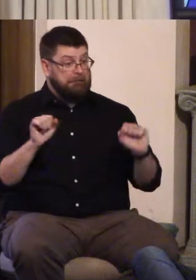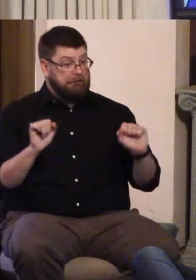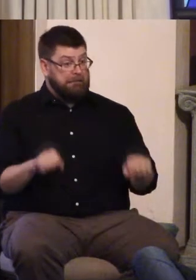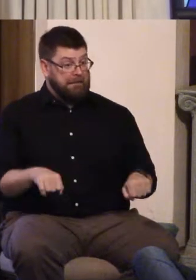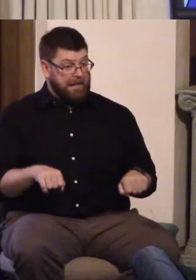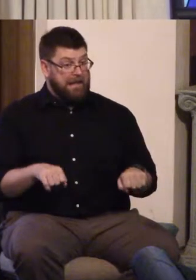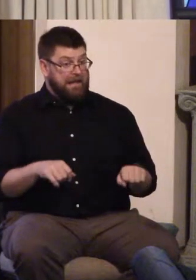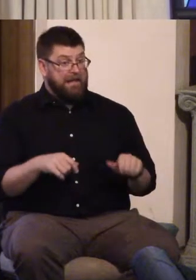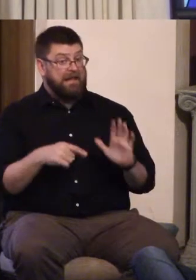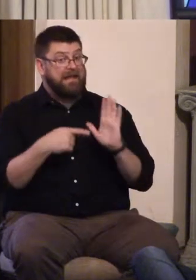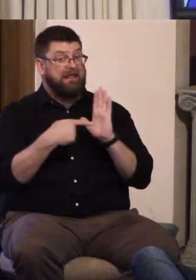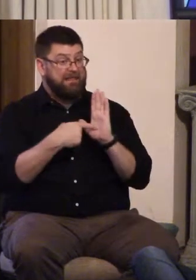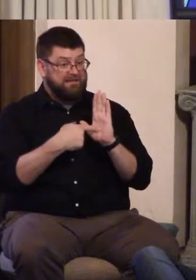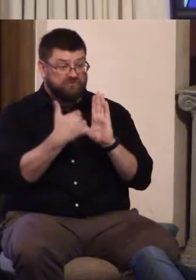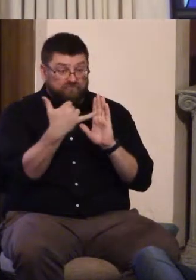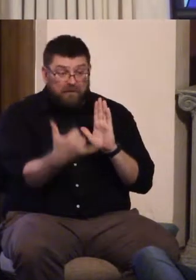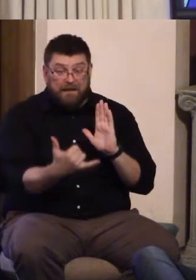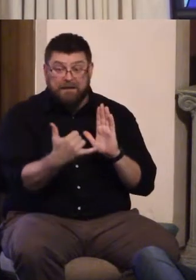No.